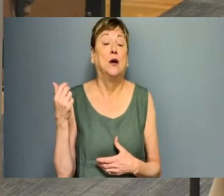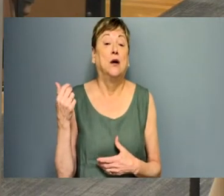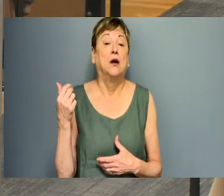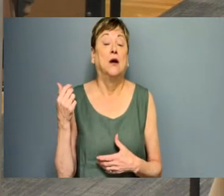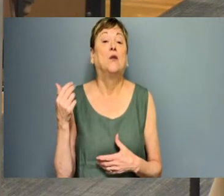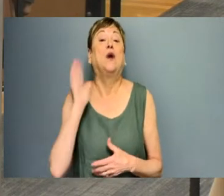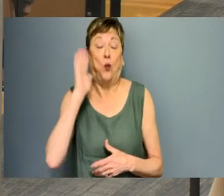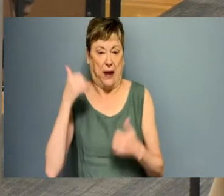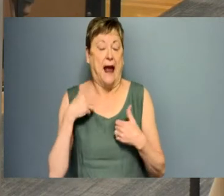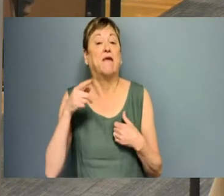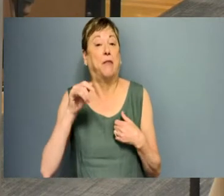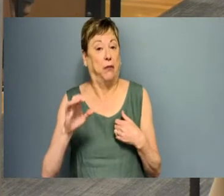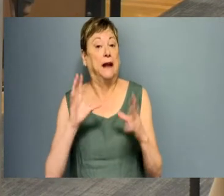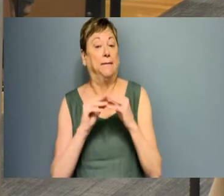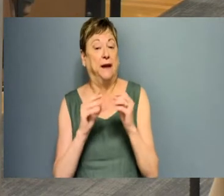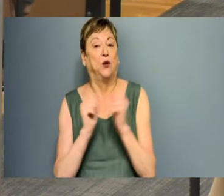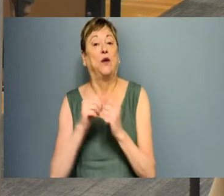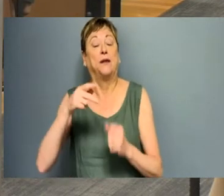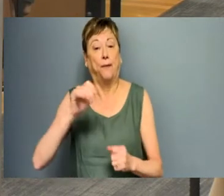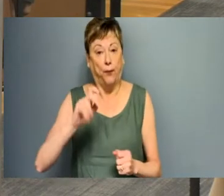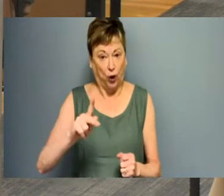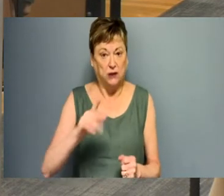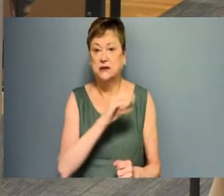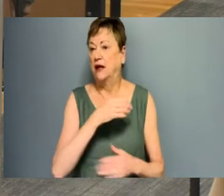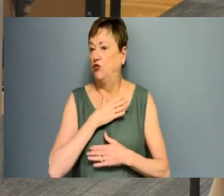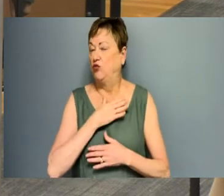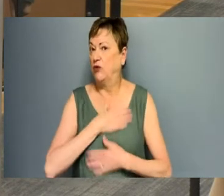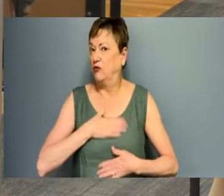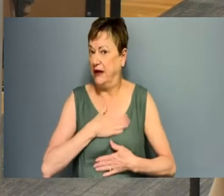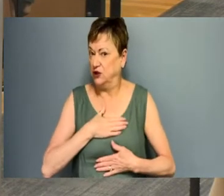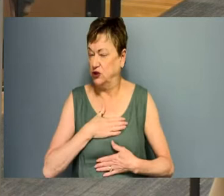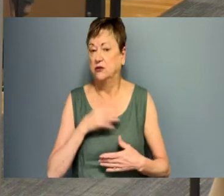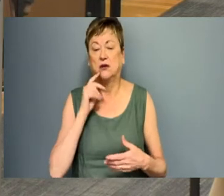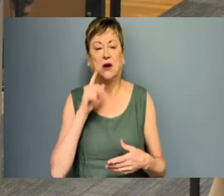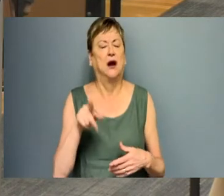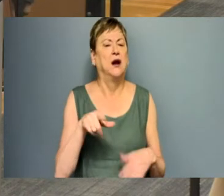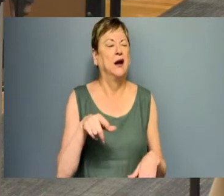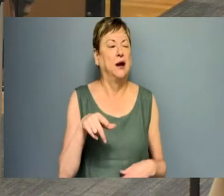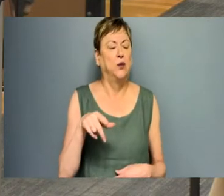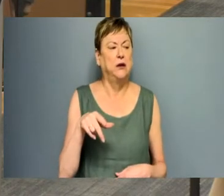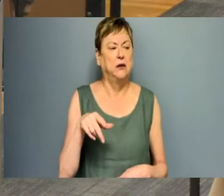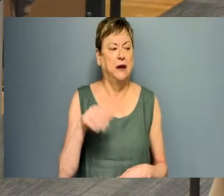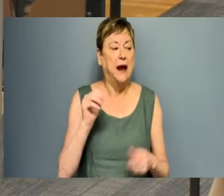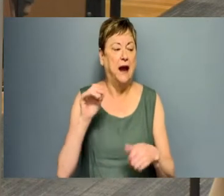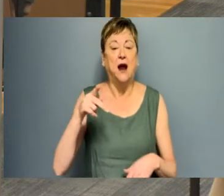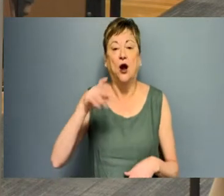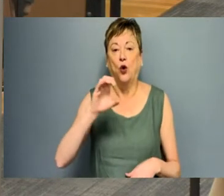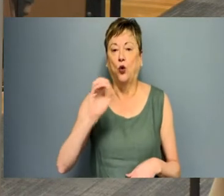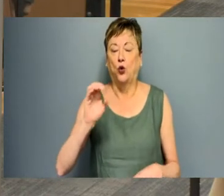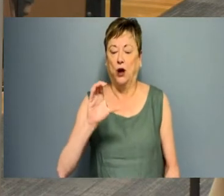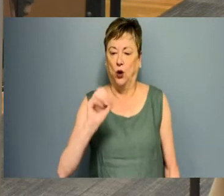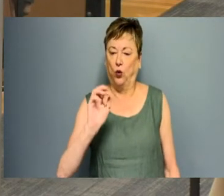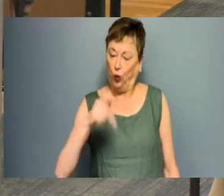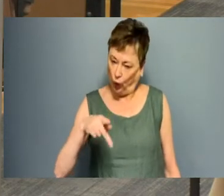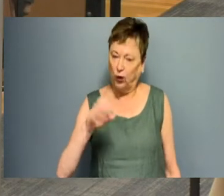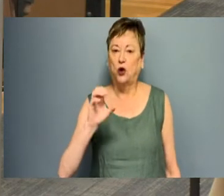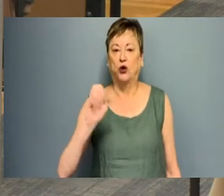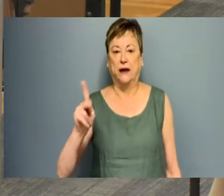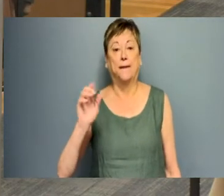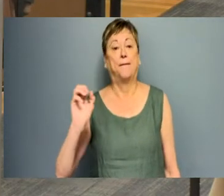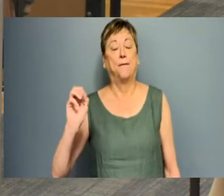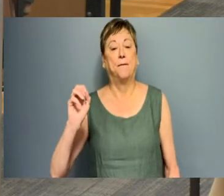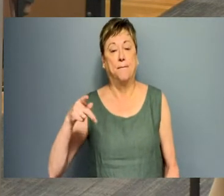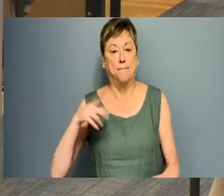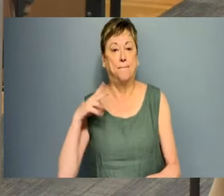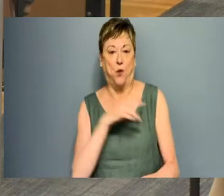a public meeting at Poor Creek Park, Pavilion 11, next Monday, right? Monday the 6th.